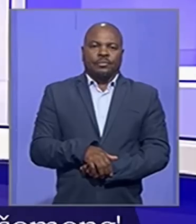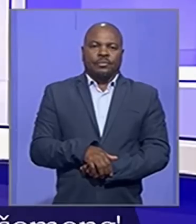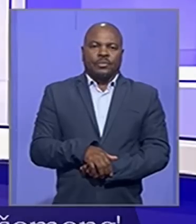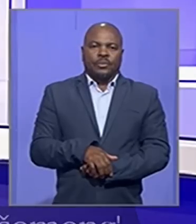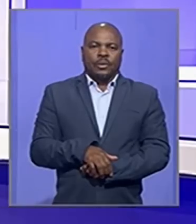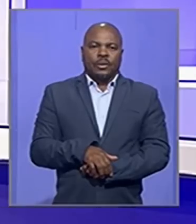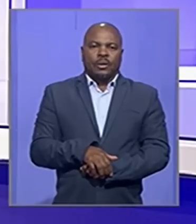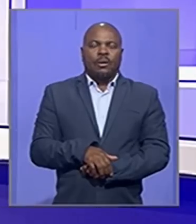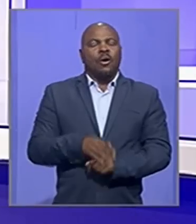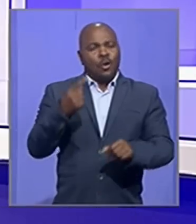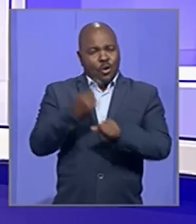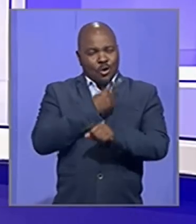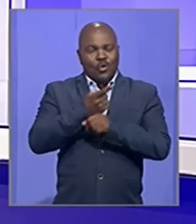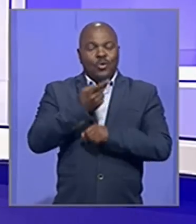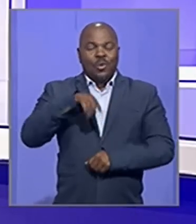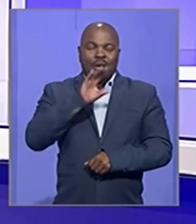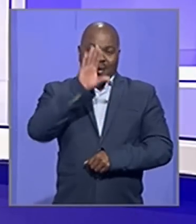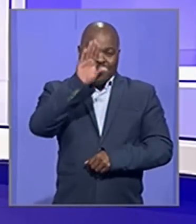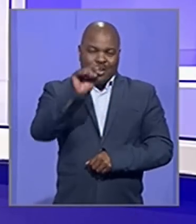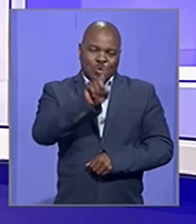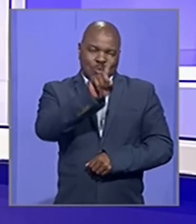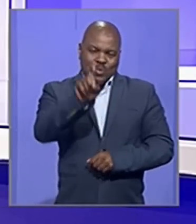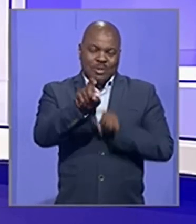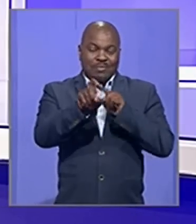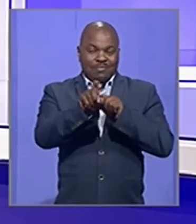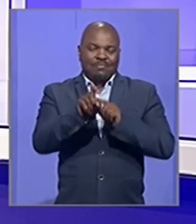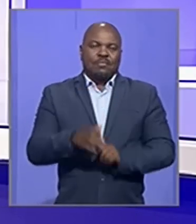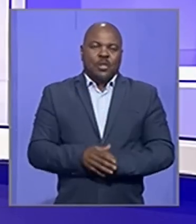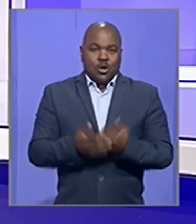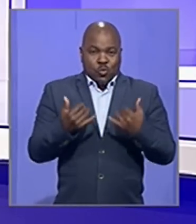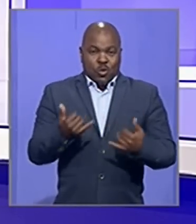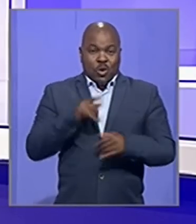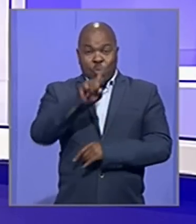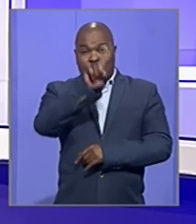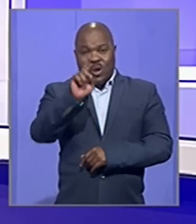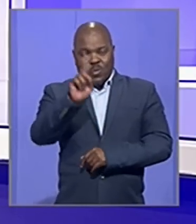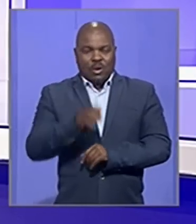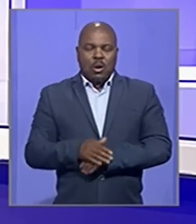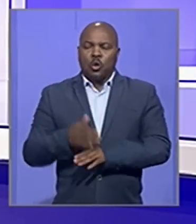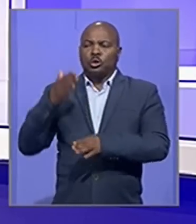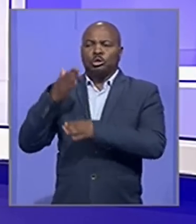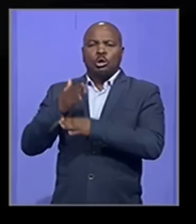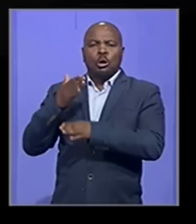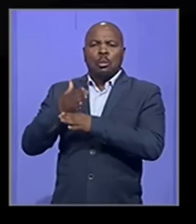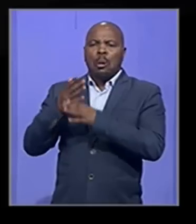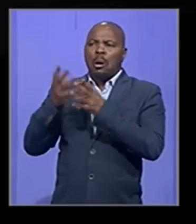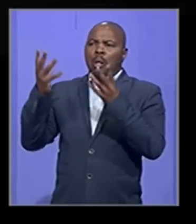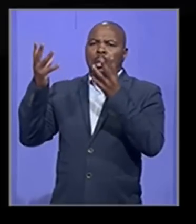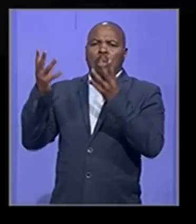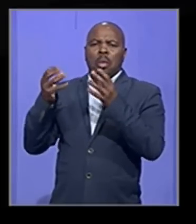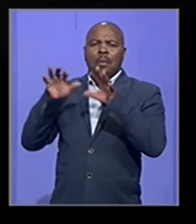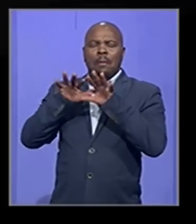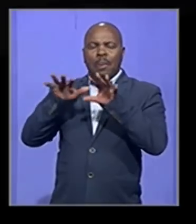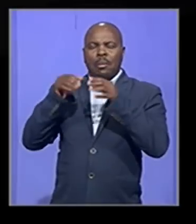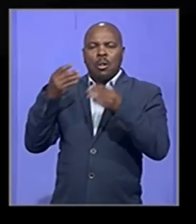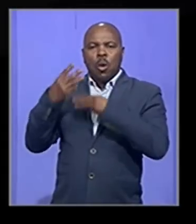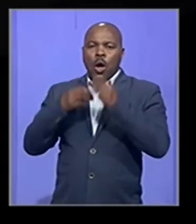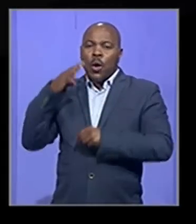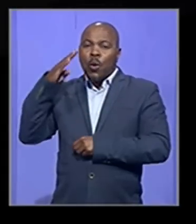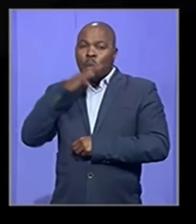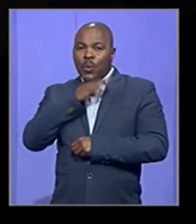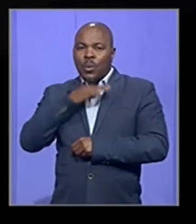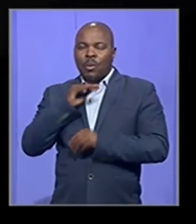Bjalo ka mehla re botšišitše gore maikutlo a gago ke a fe morago ga gore tlhokego ya mešomo e oketšege ka diperesente tše